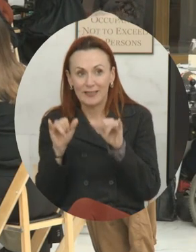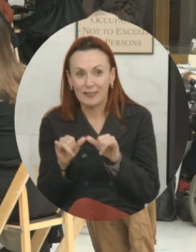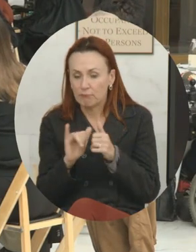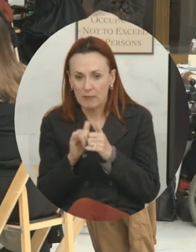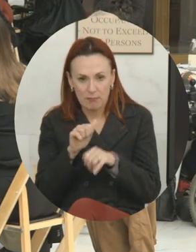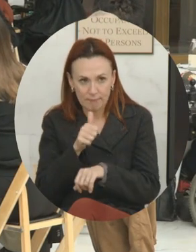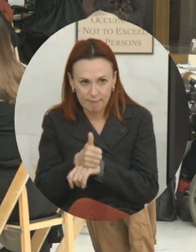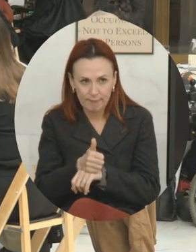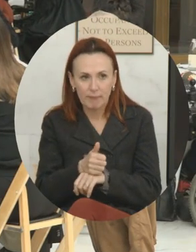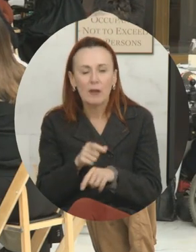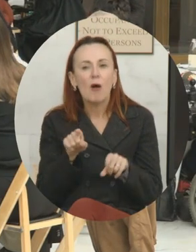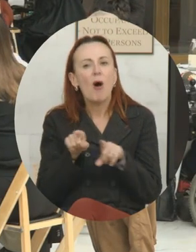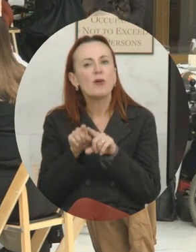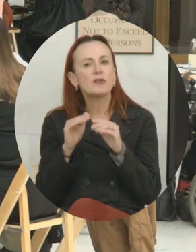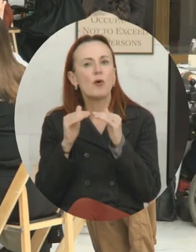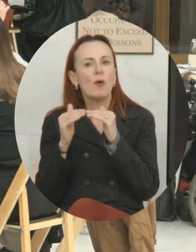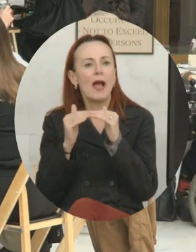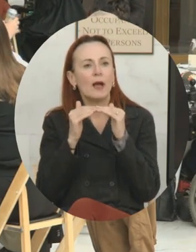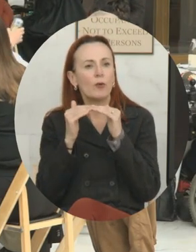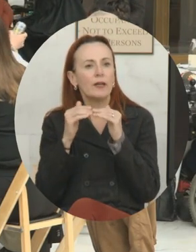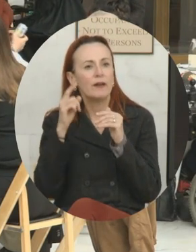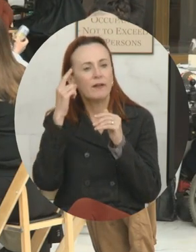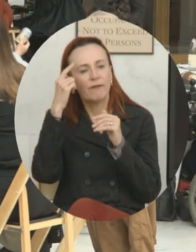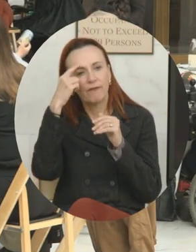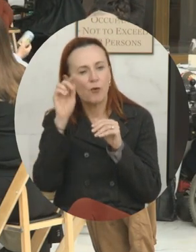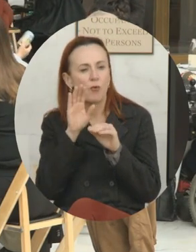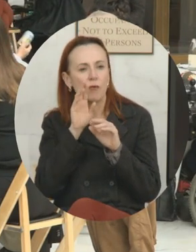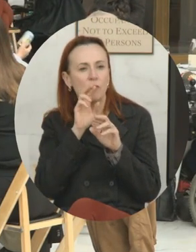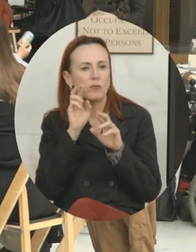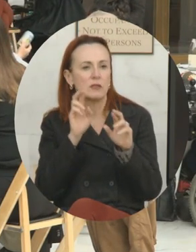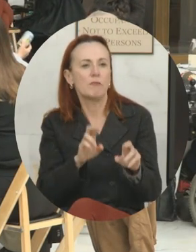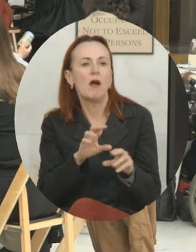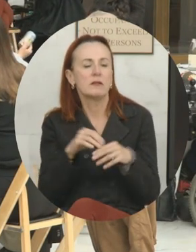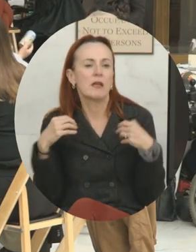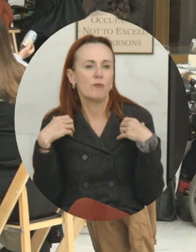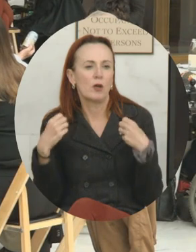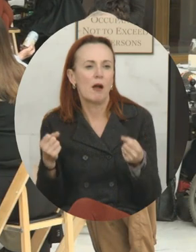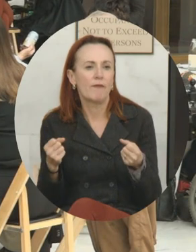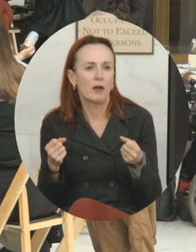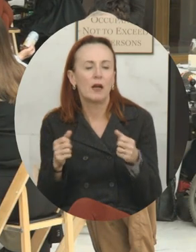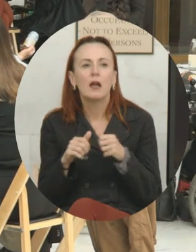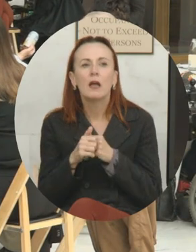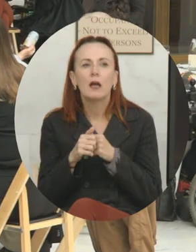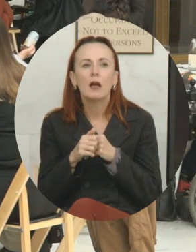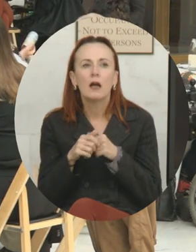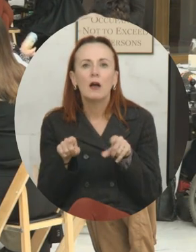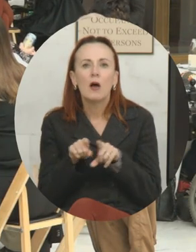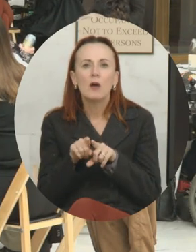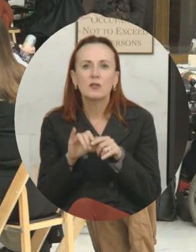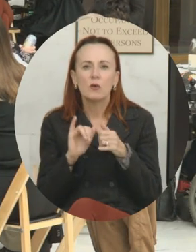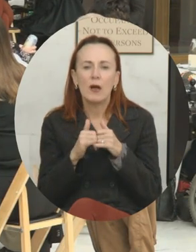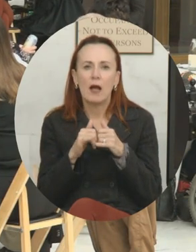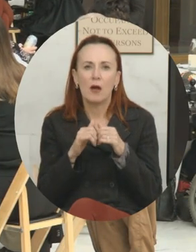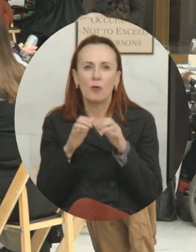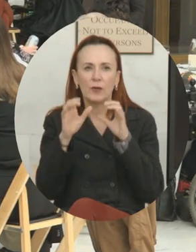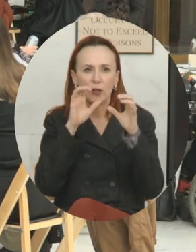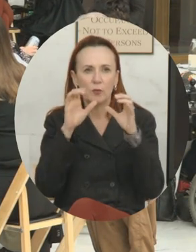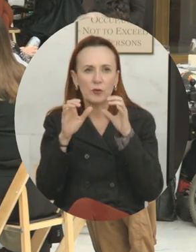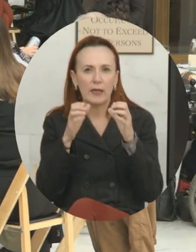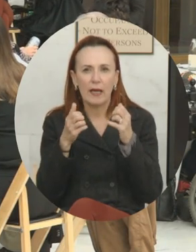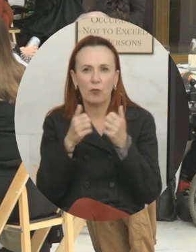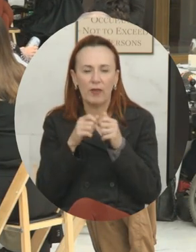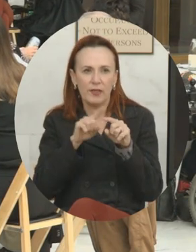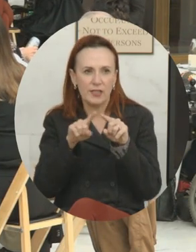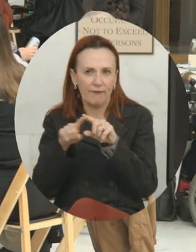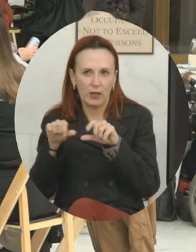the equity amongst response and recovery and how we communicate across lines. And